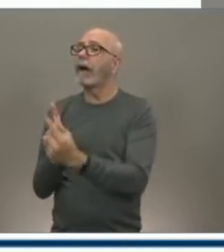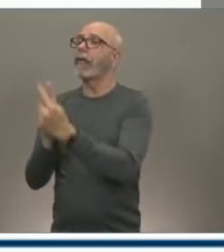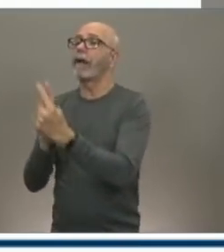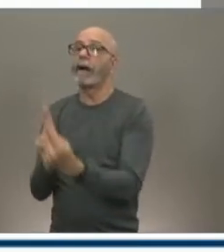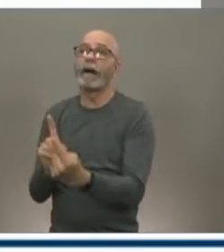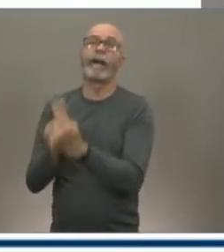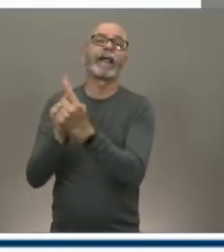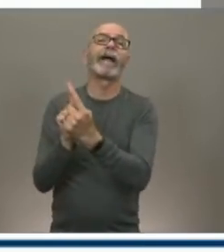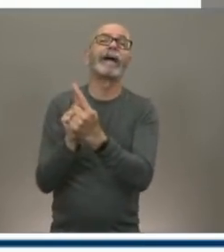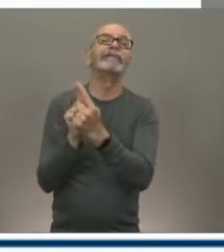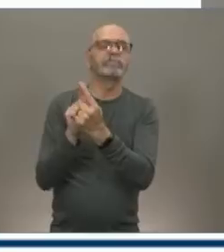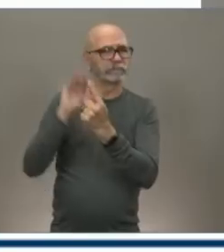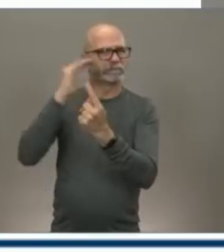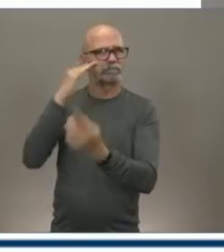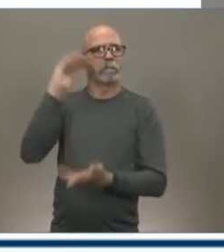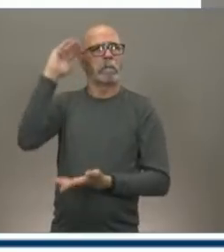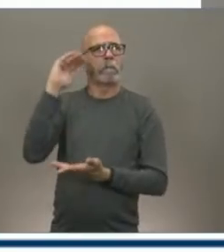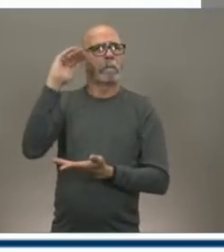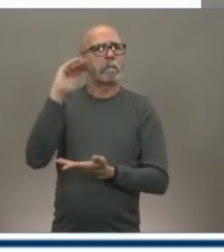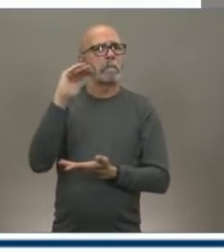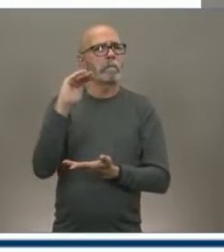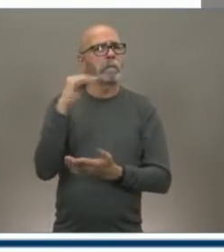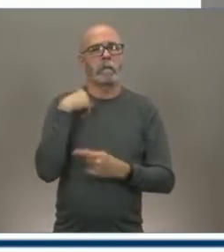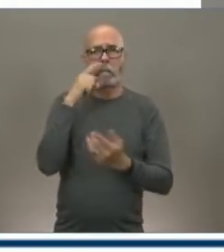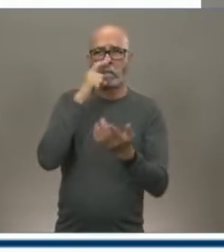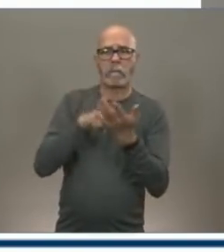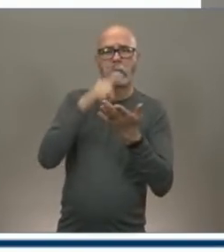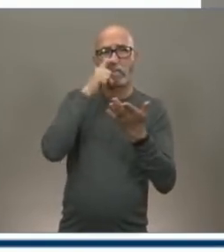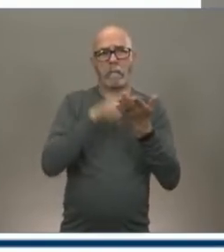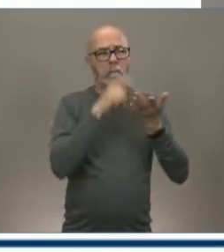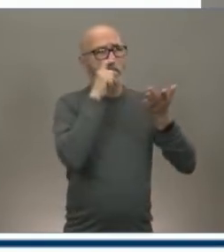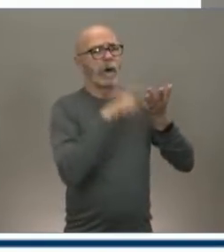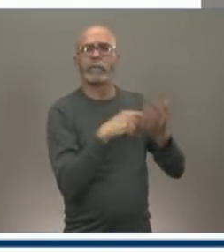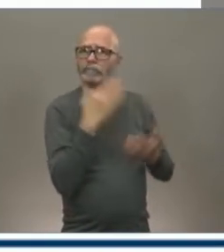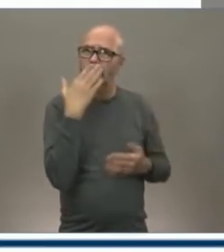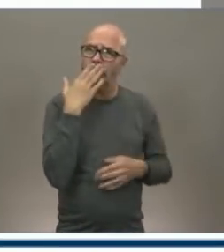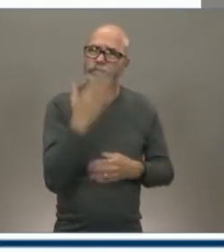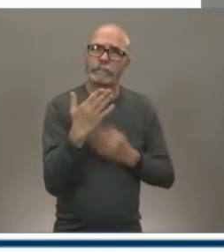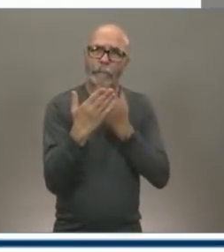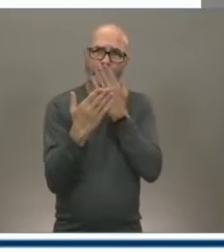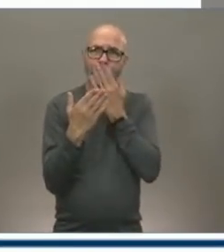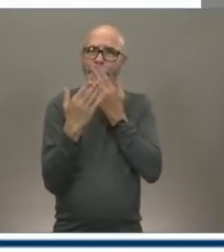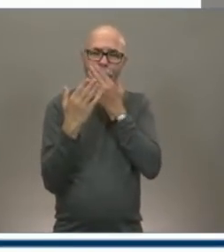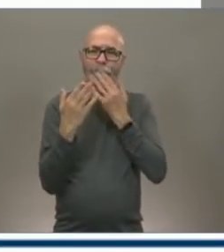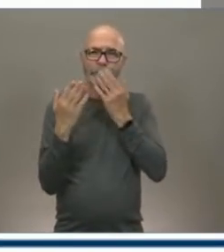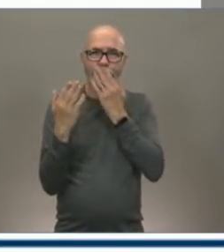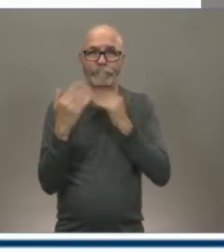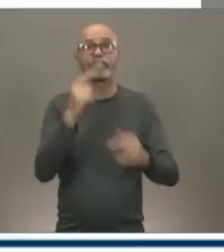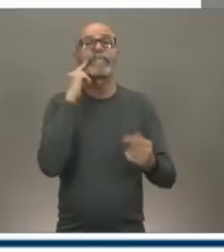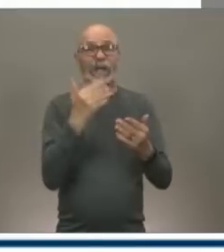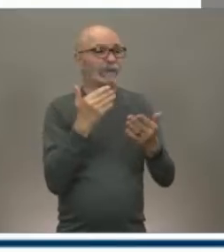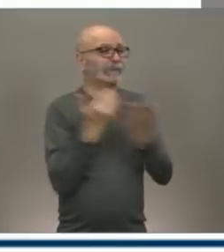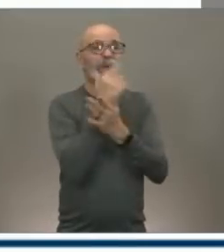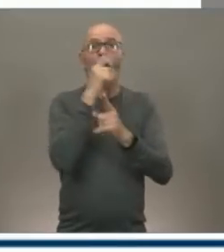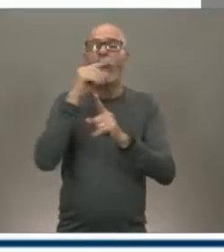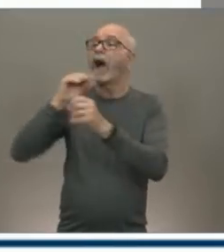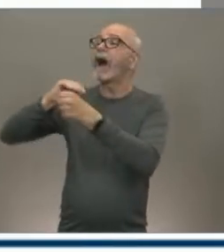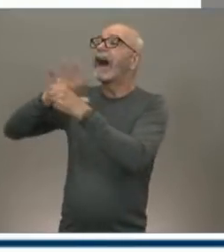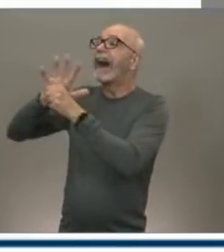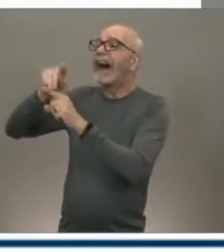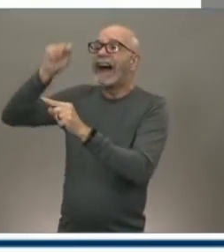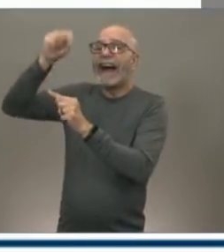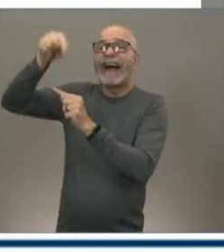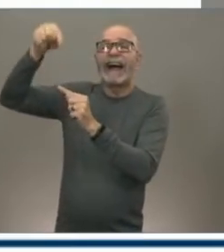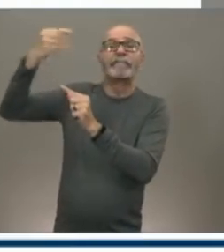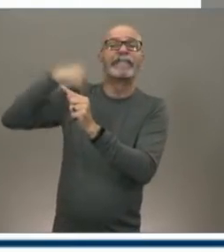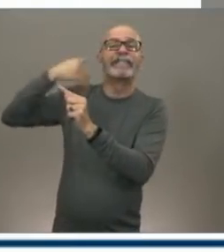significantly over the last week. And most of our new cases are connected to previously known cases or to travel